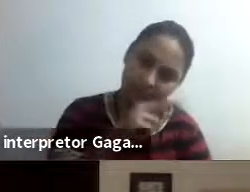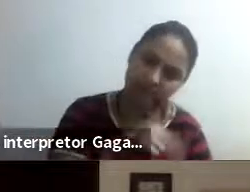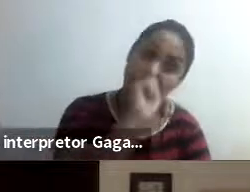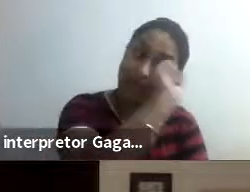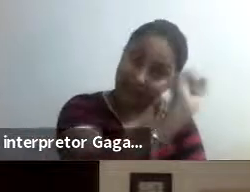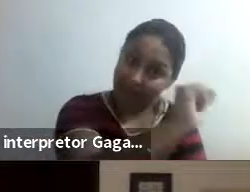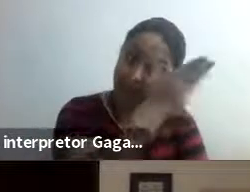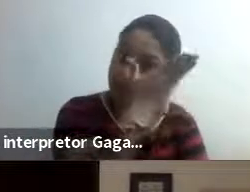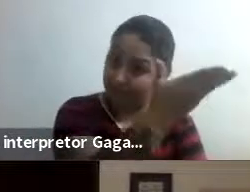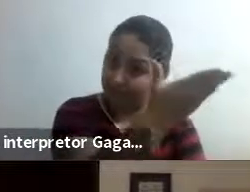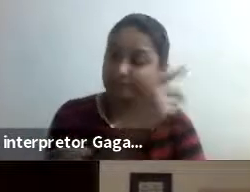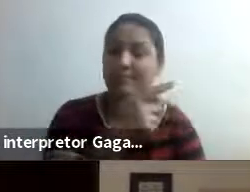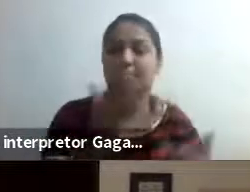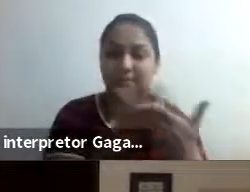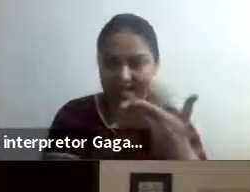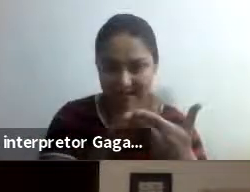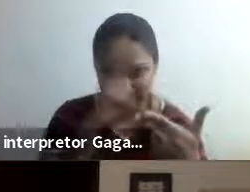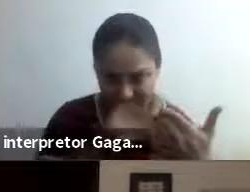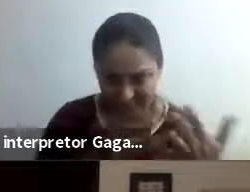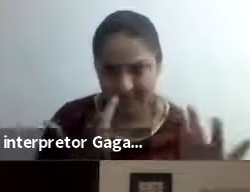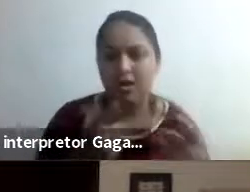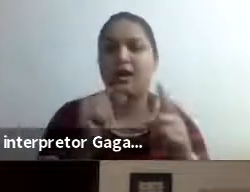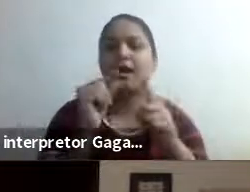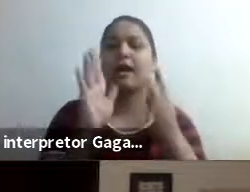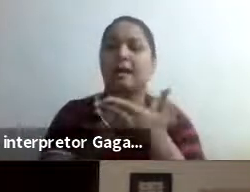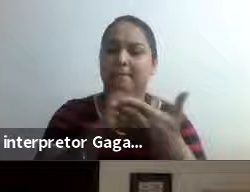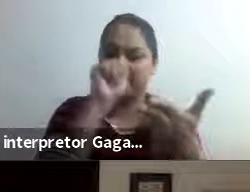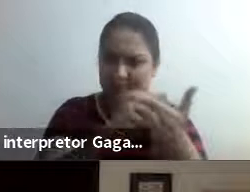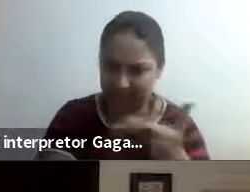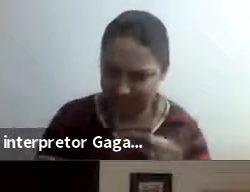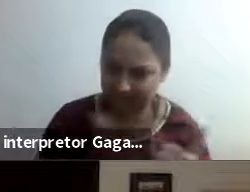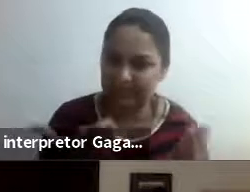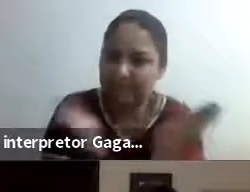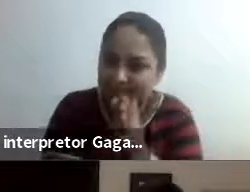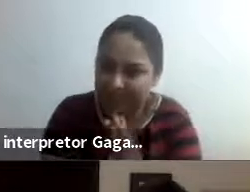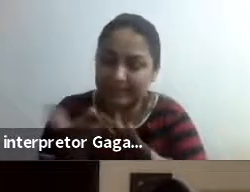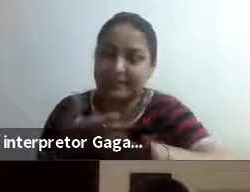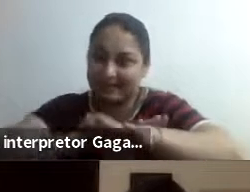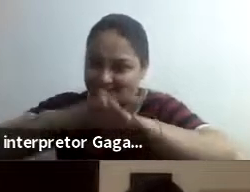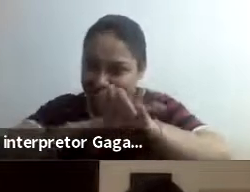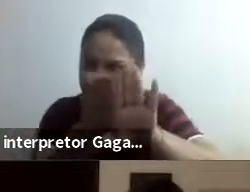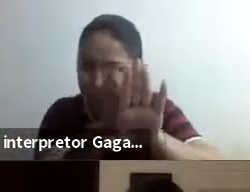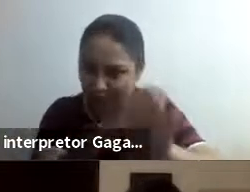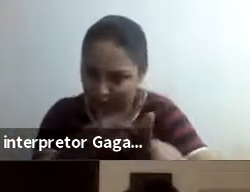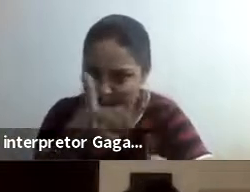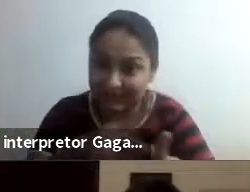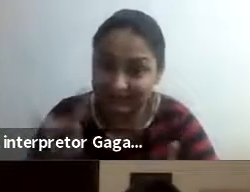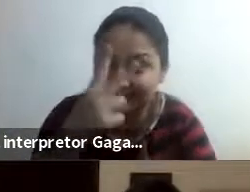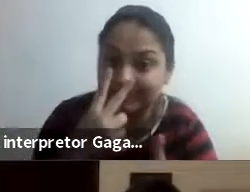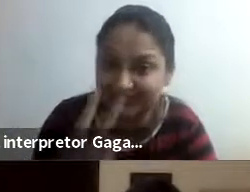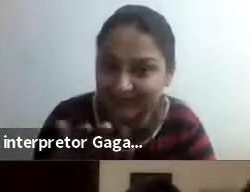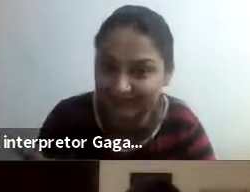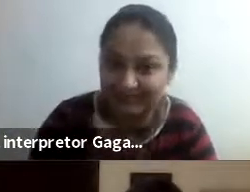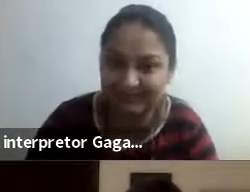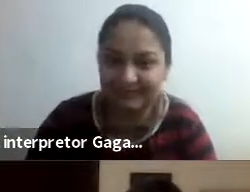their magazines, other publications, and these covers almost worked as her own practice ground,